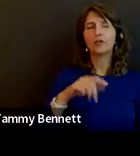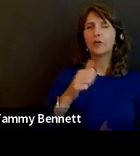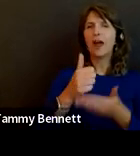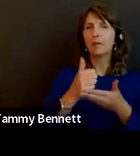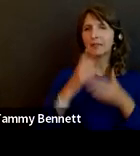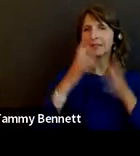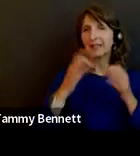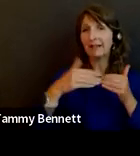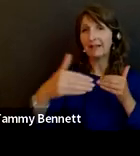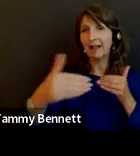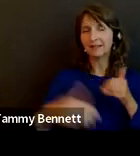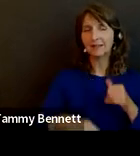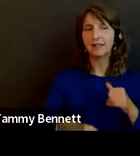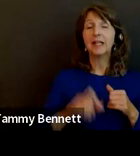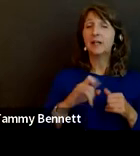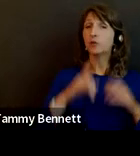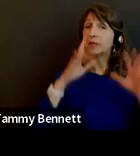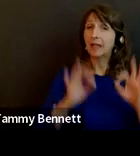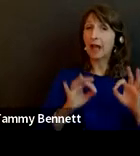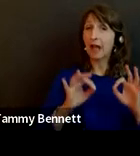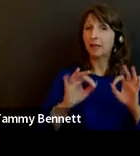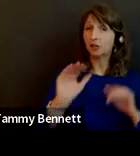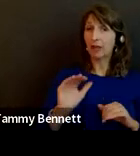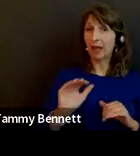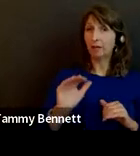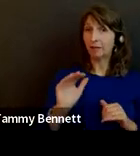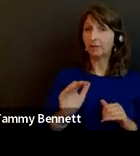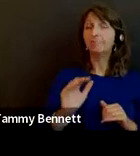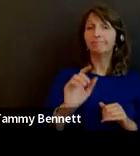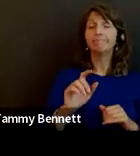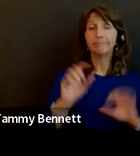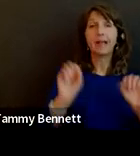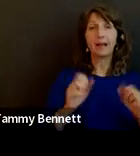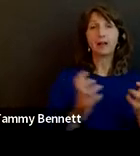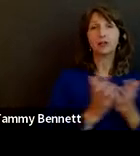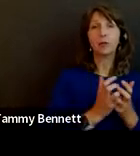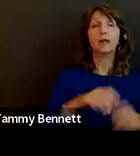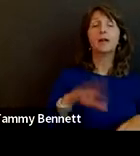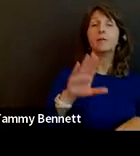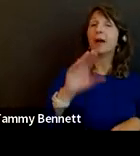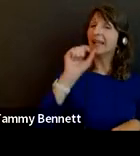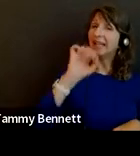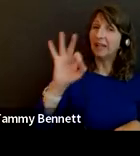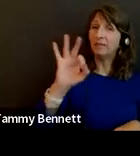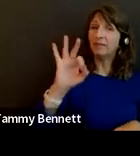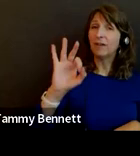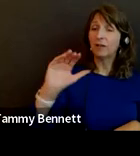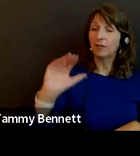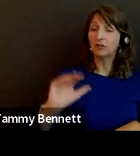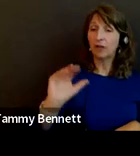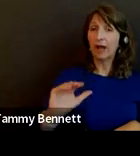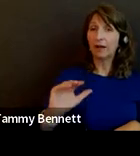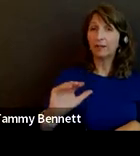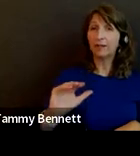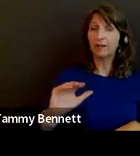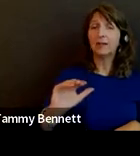In making a determination of eligibility, a child shall not be determined to be a child with a disability if the determining factor for such a determination